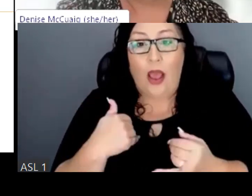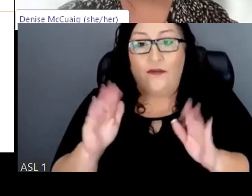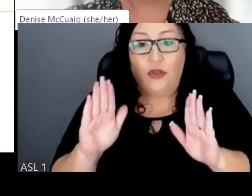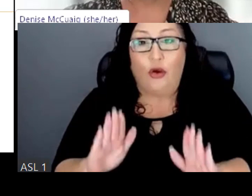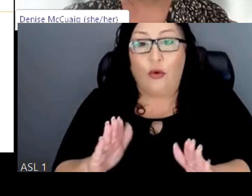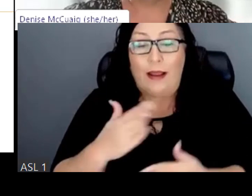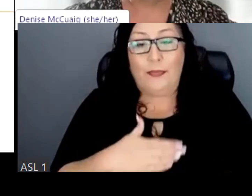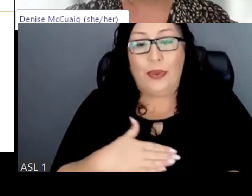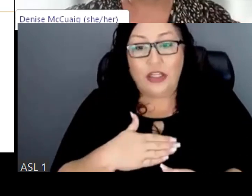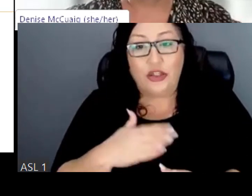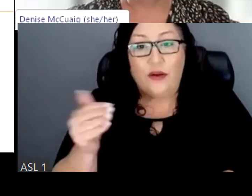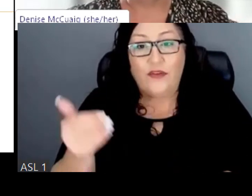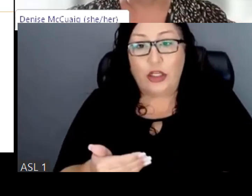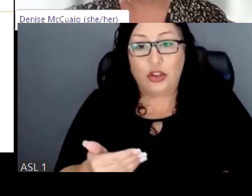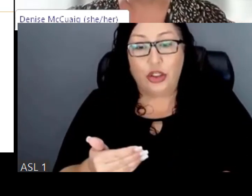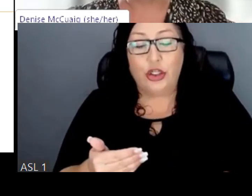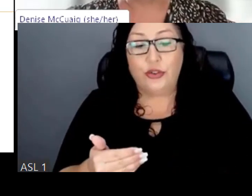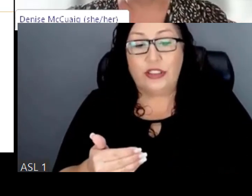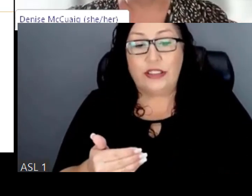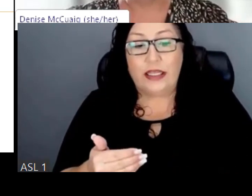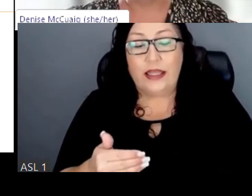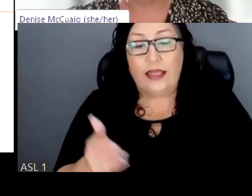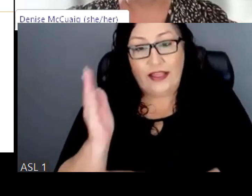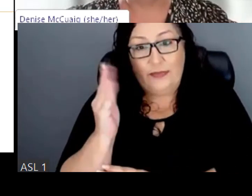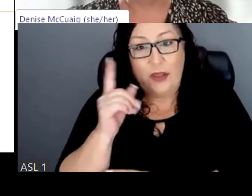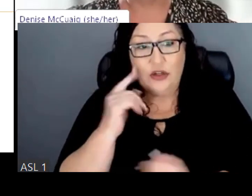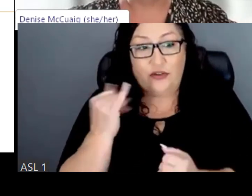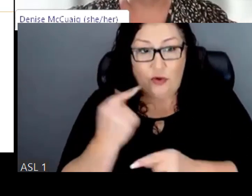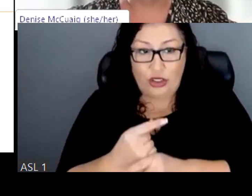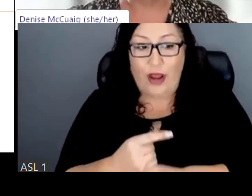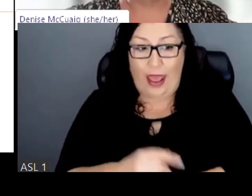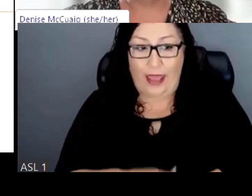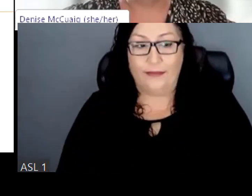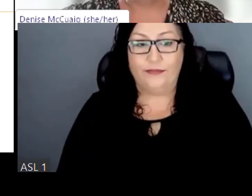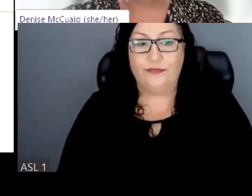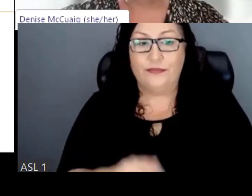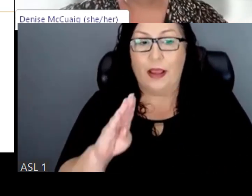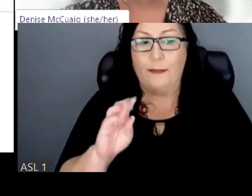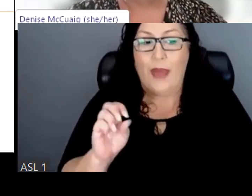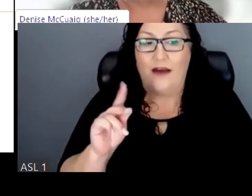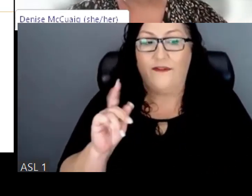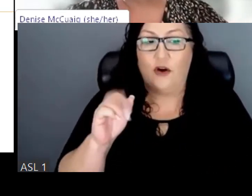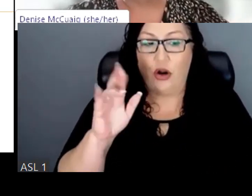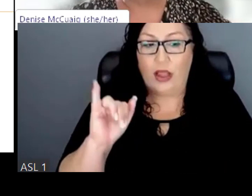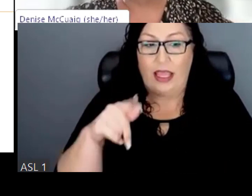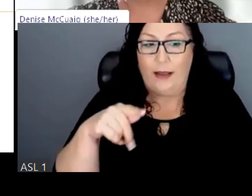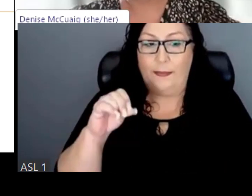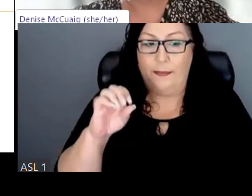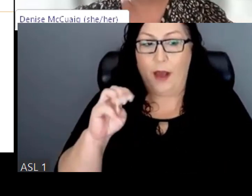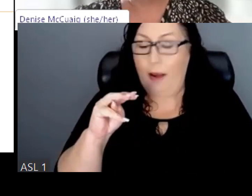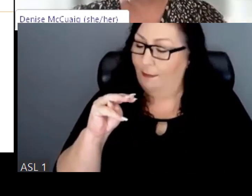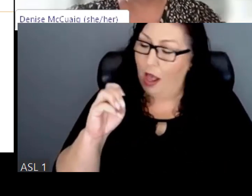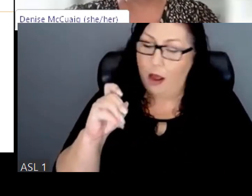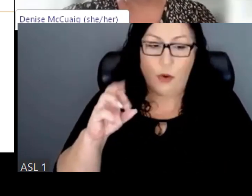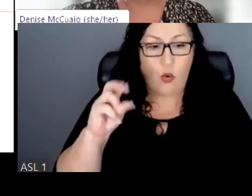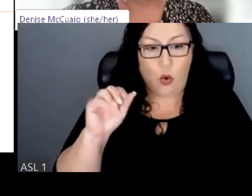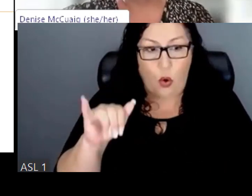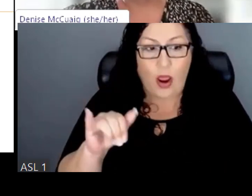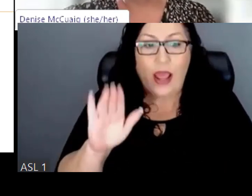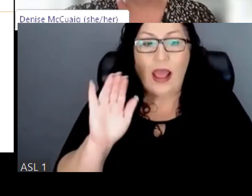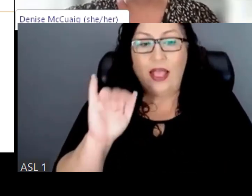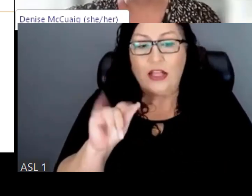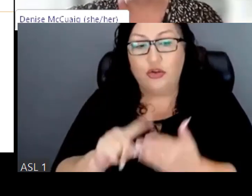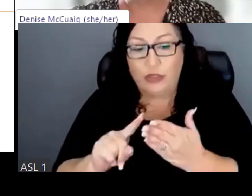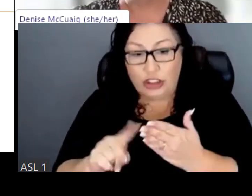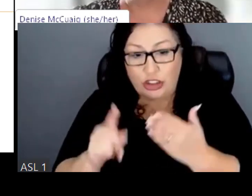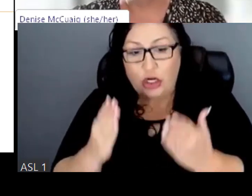now having the great pleasure of introducing the speakers for today. Beverly Pomeroy is a queer